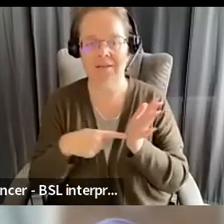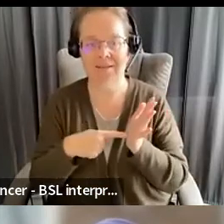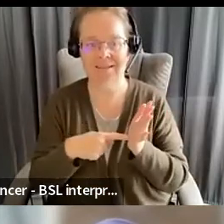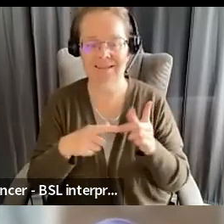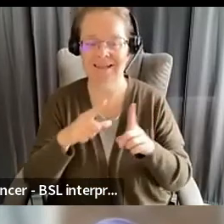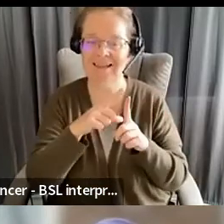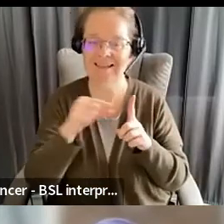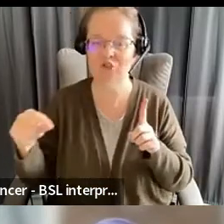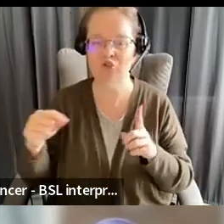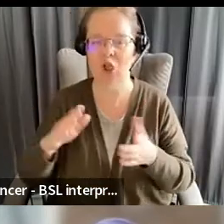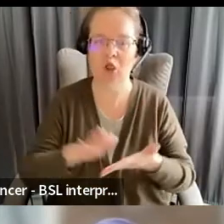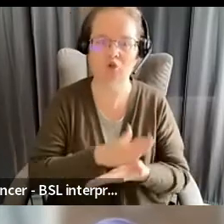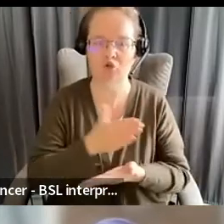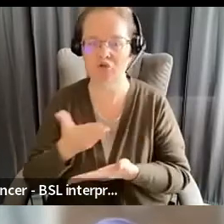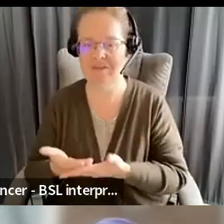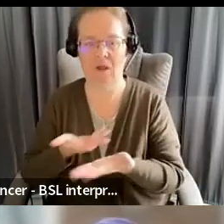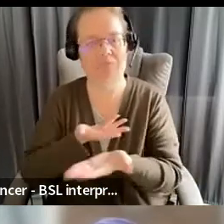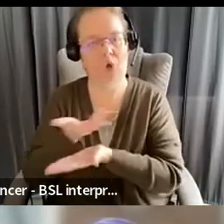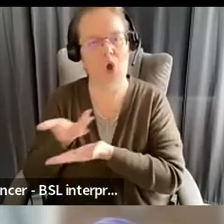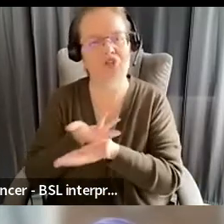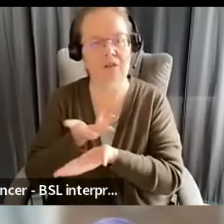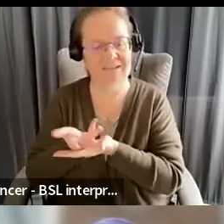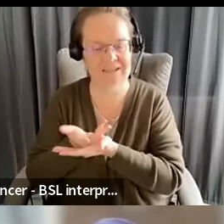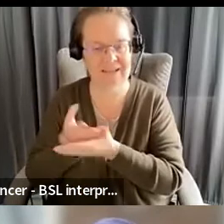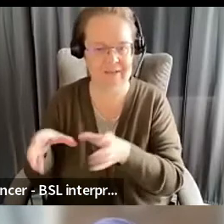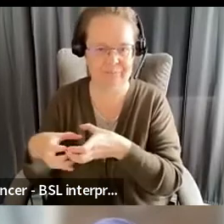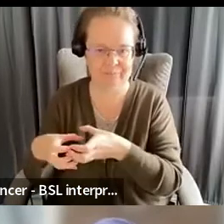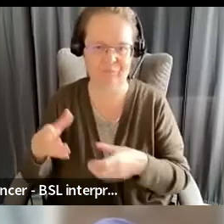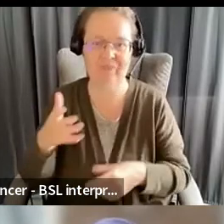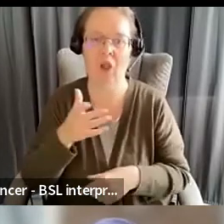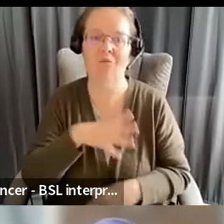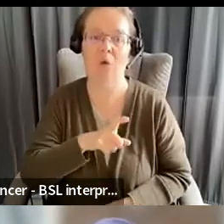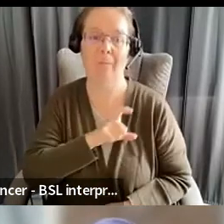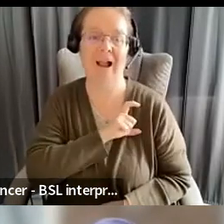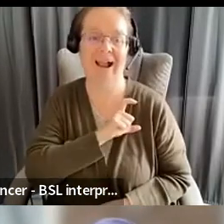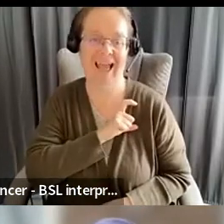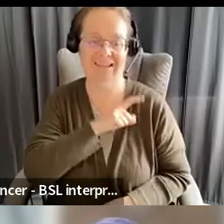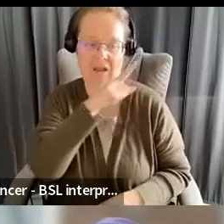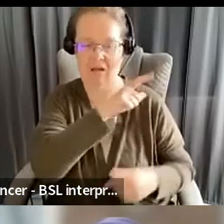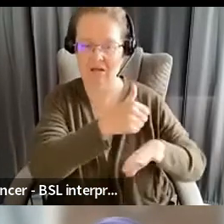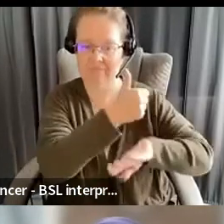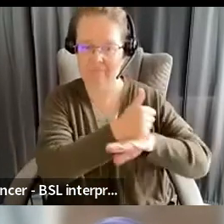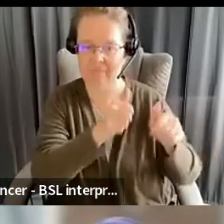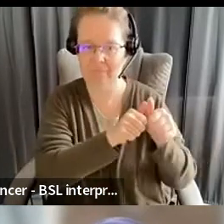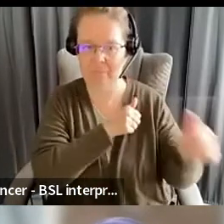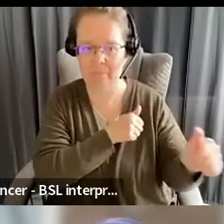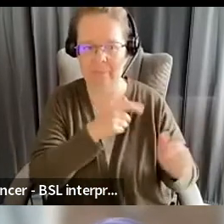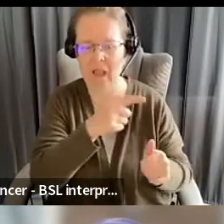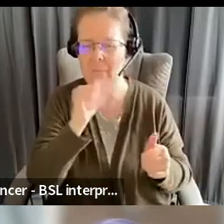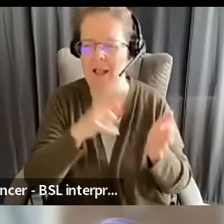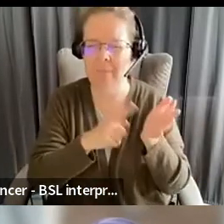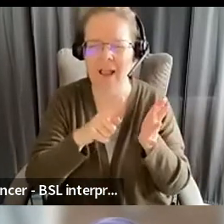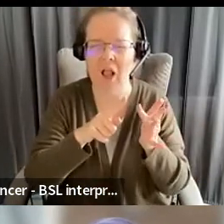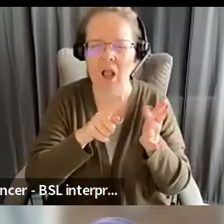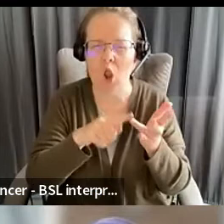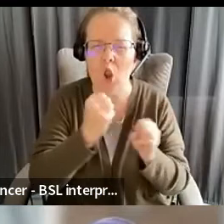digital transformation consultancy, a Canadian-owned company. You may have heard of Logica previously